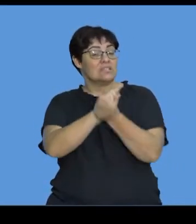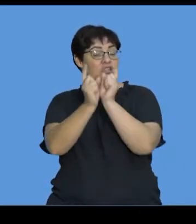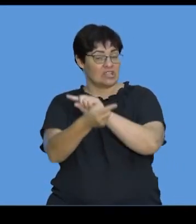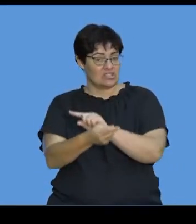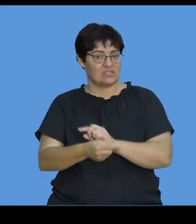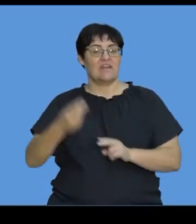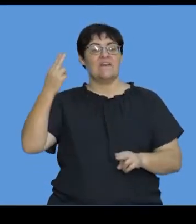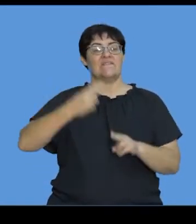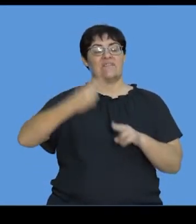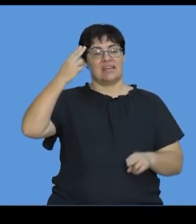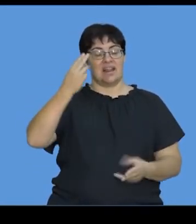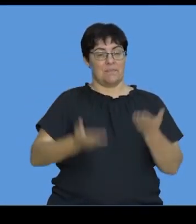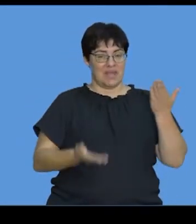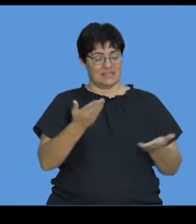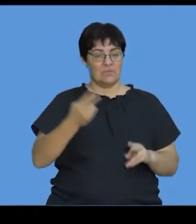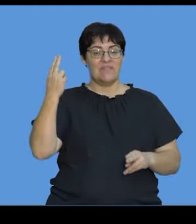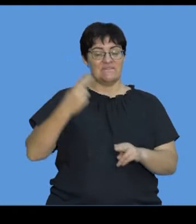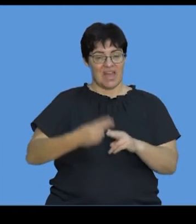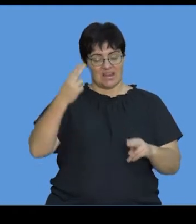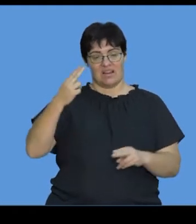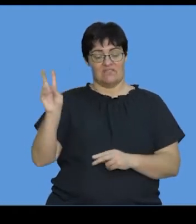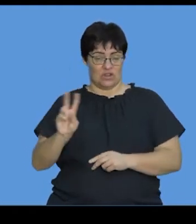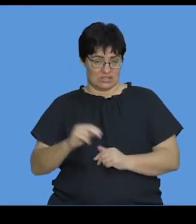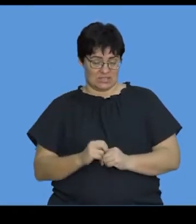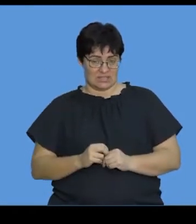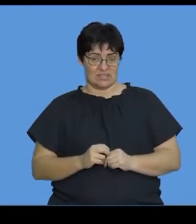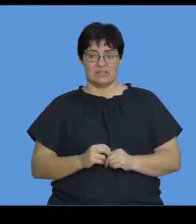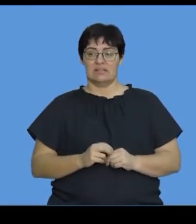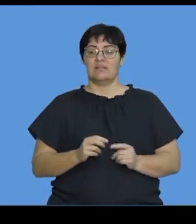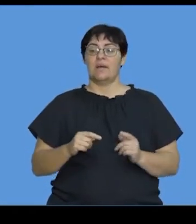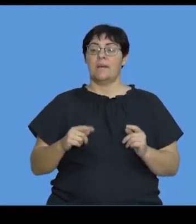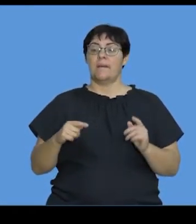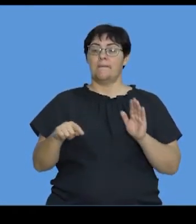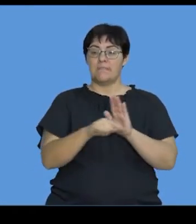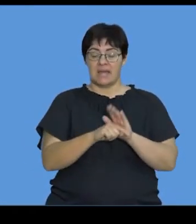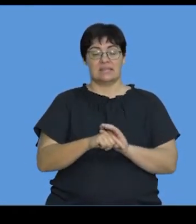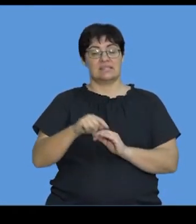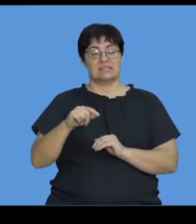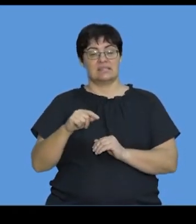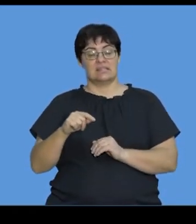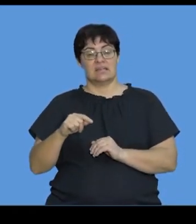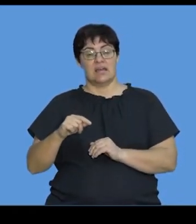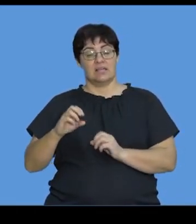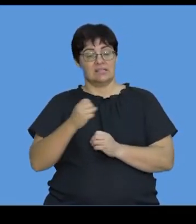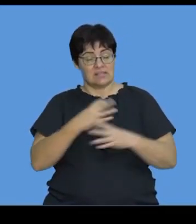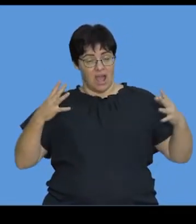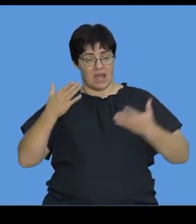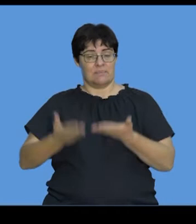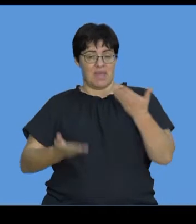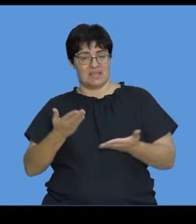become final mass with final velocity minus initial mass with initial